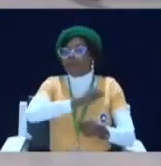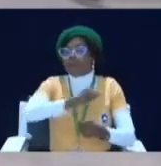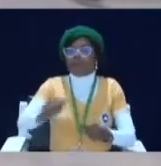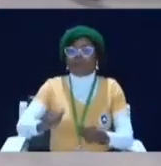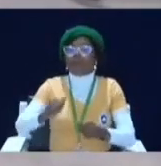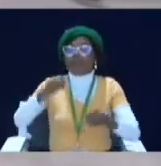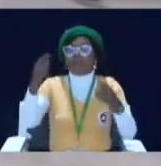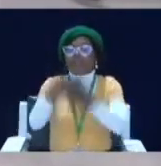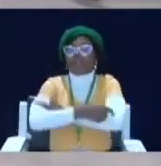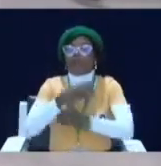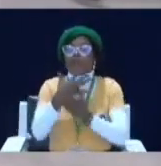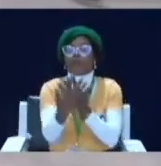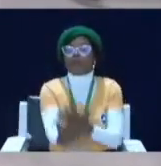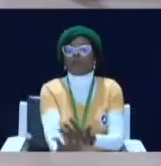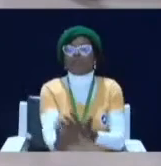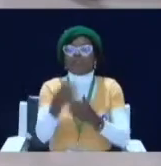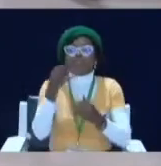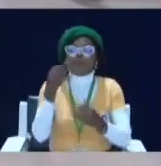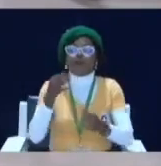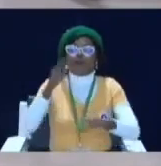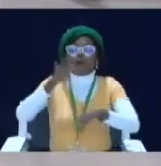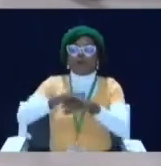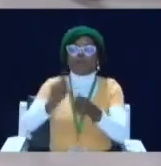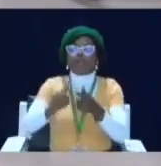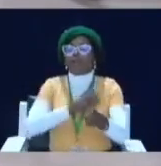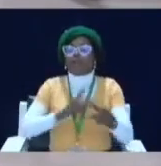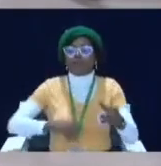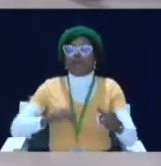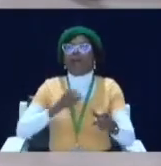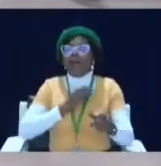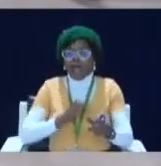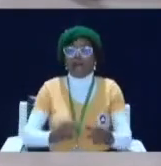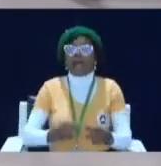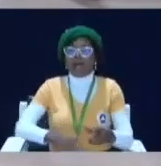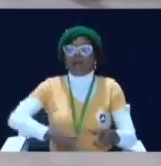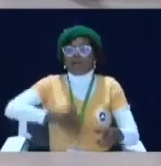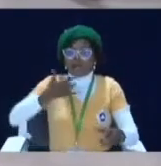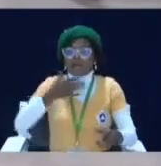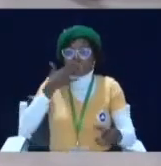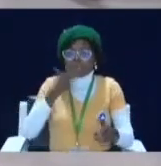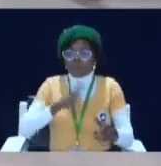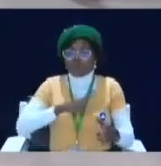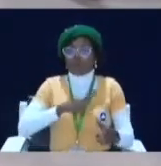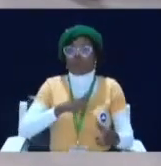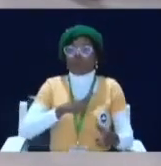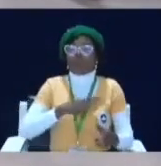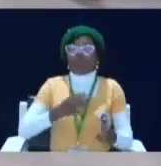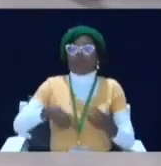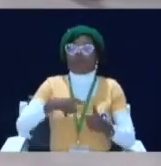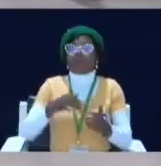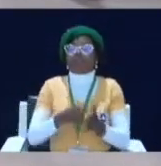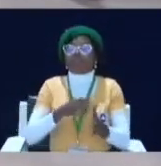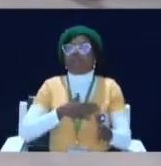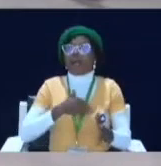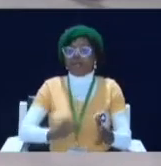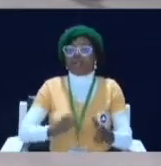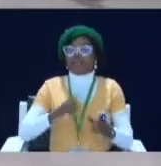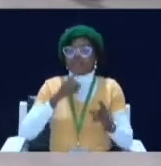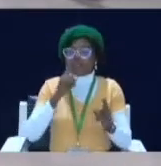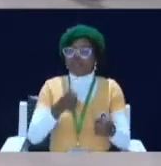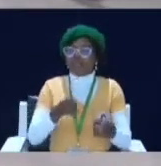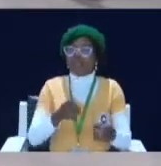for special whatever information. I felt good about it. And so I decided I'm going to leave a note on